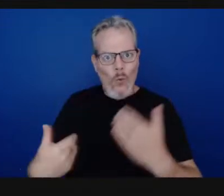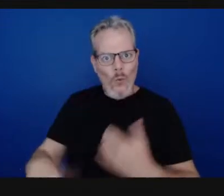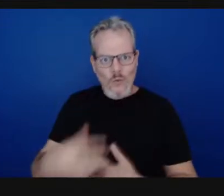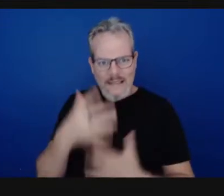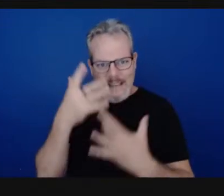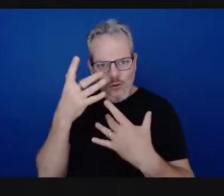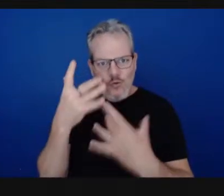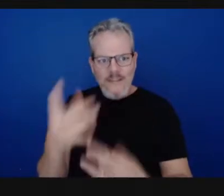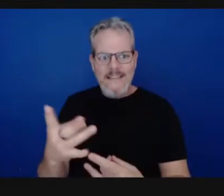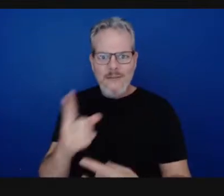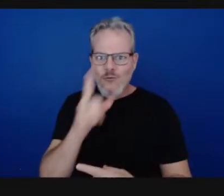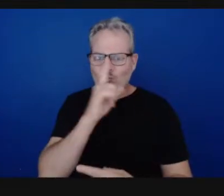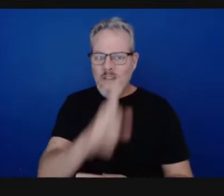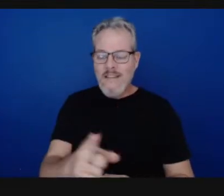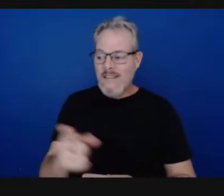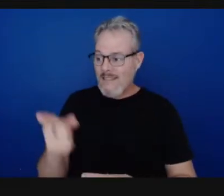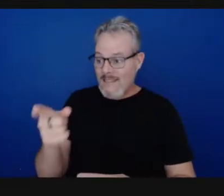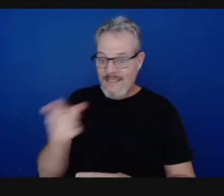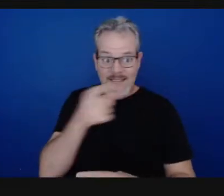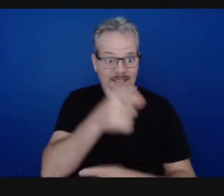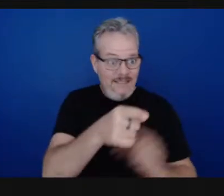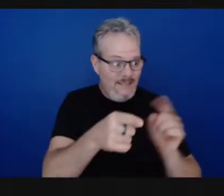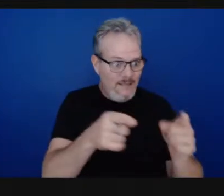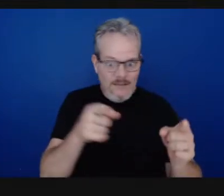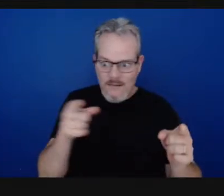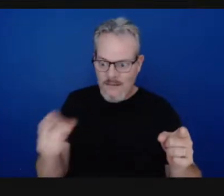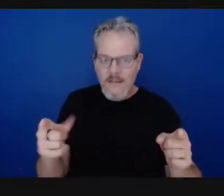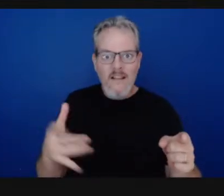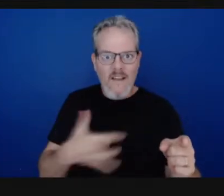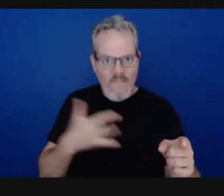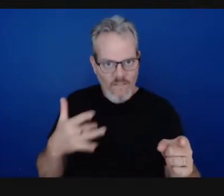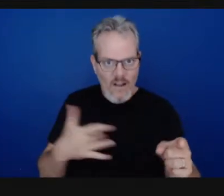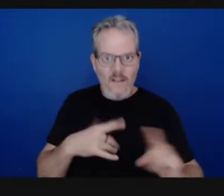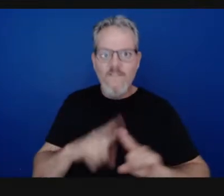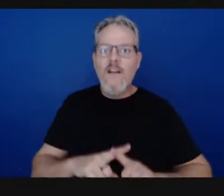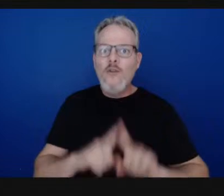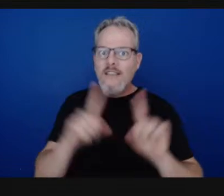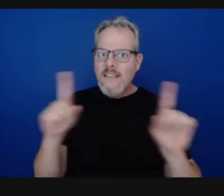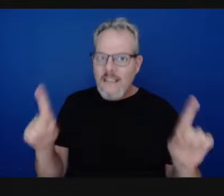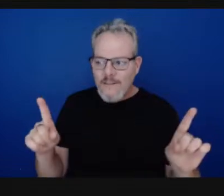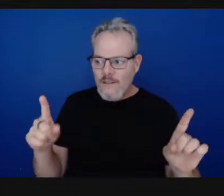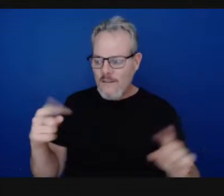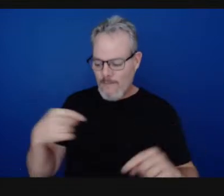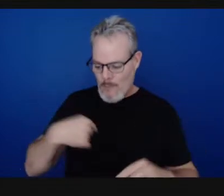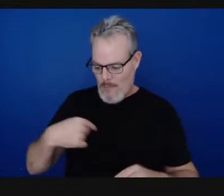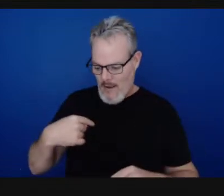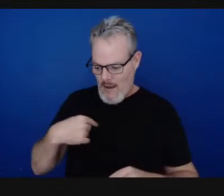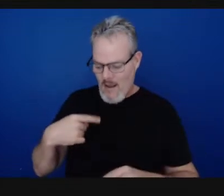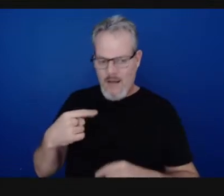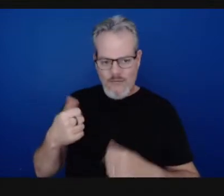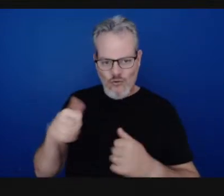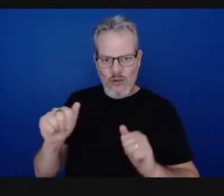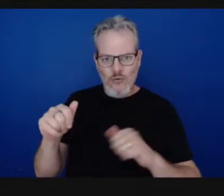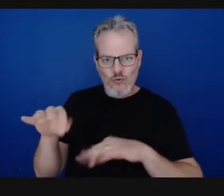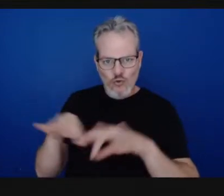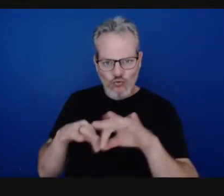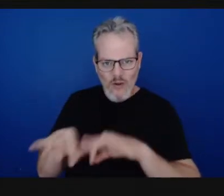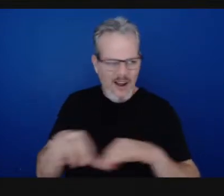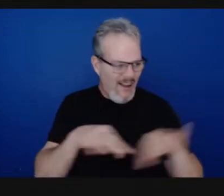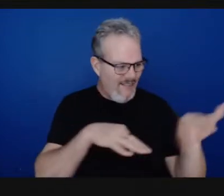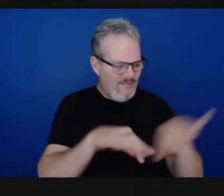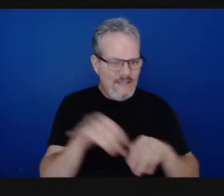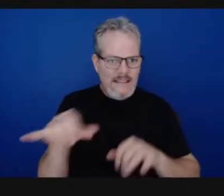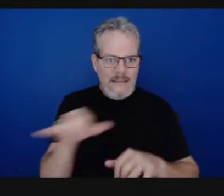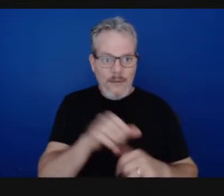they had different signatures. You know, they felt very different for me. I heard some other people describe them as similar, right? But the